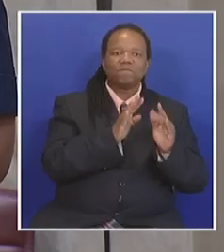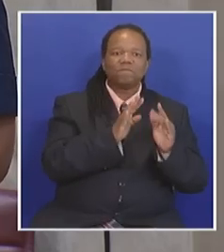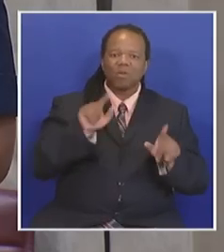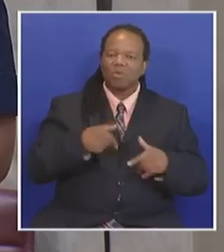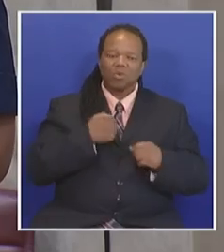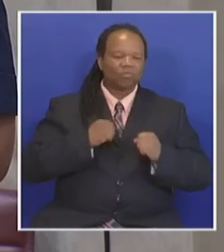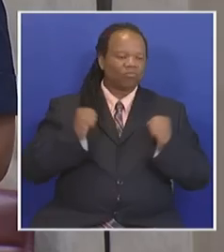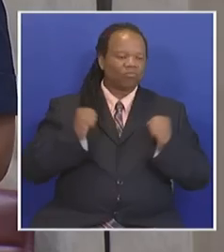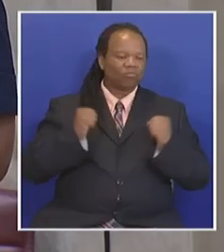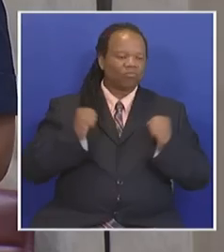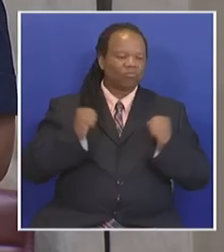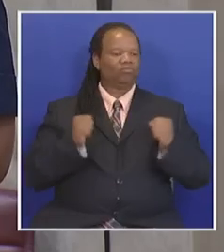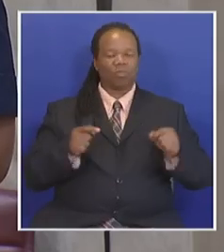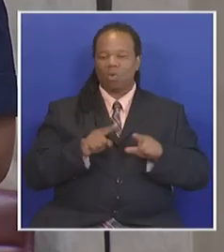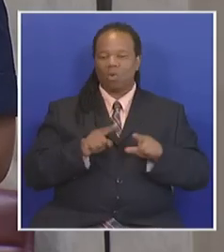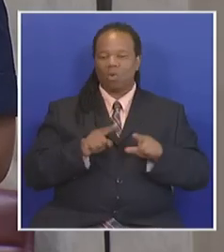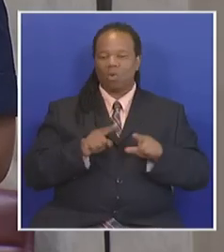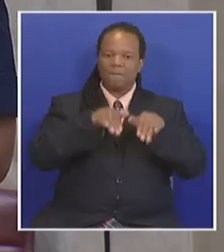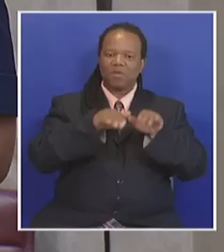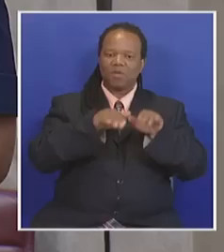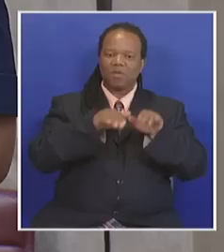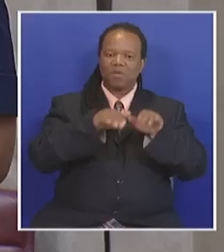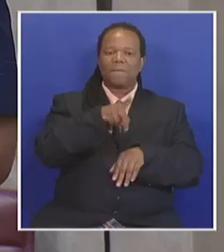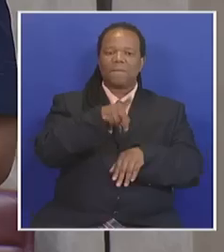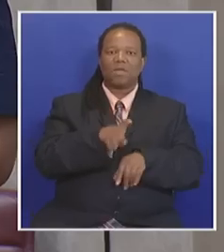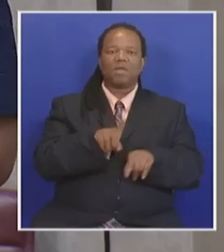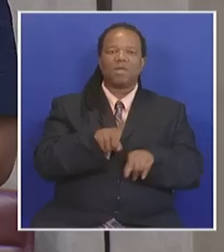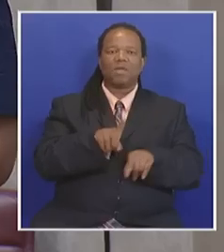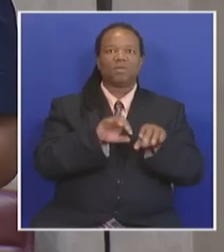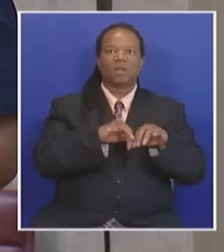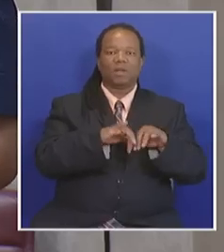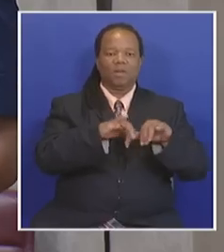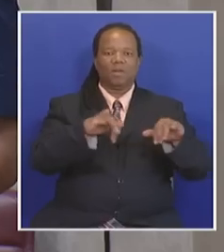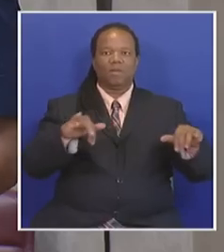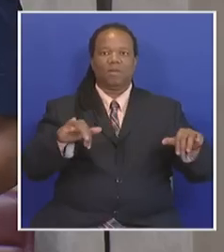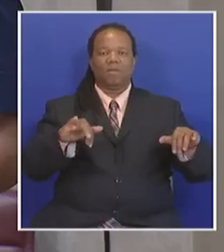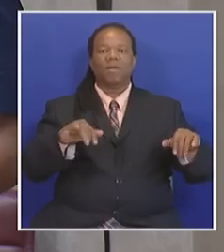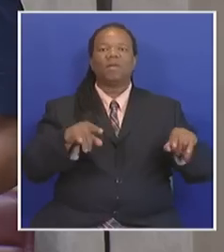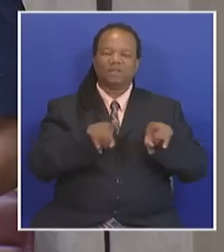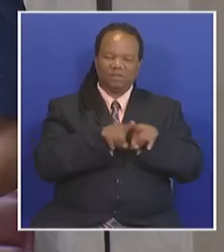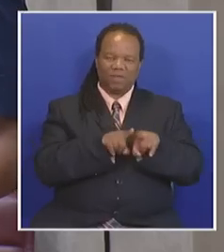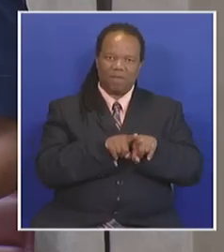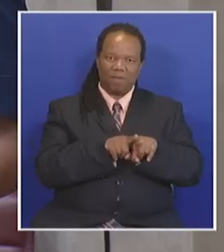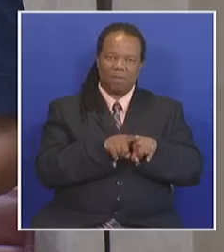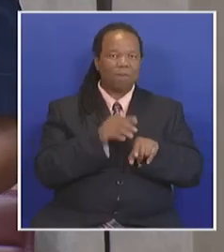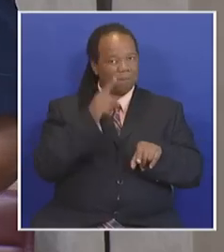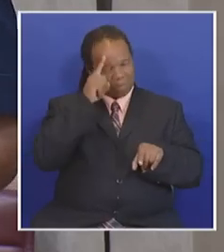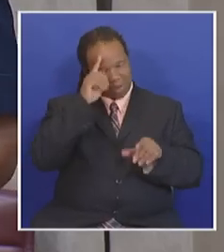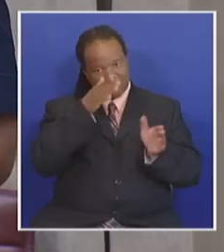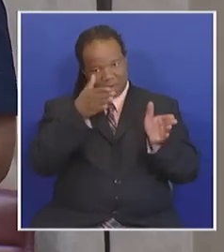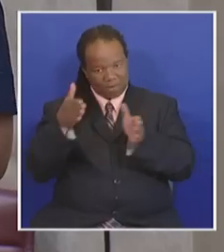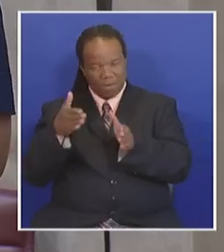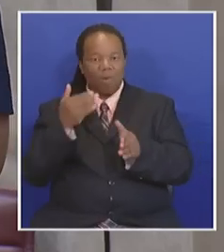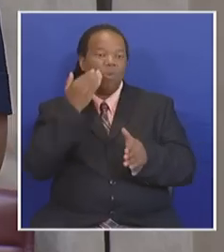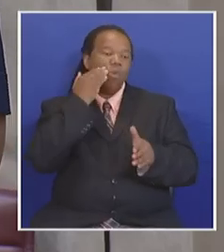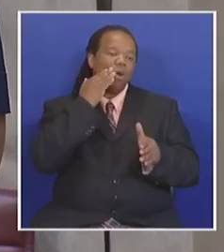their choice. Beaches in Port Elizabeth were still segregated along these racial lines. And I think we fought for that